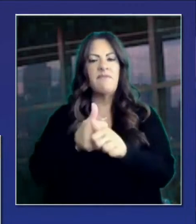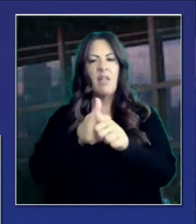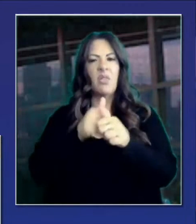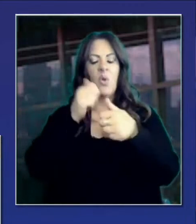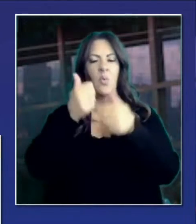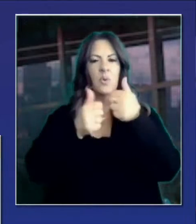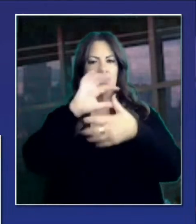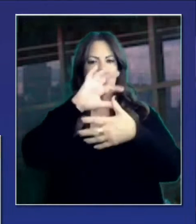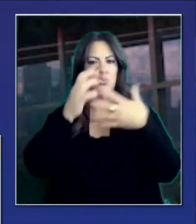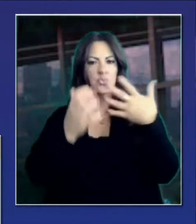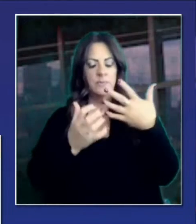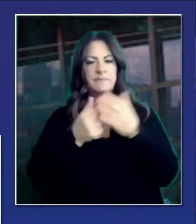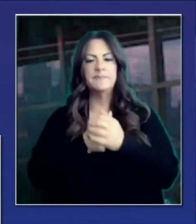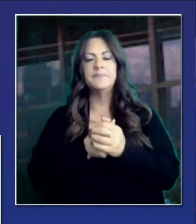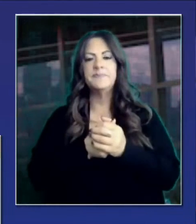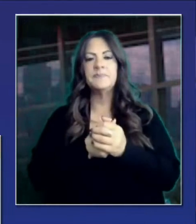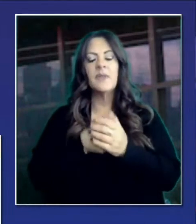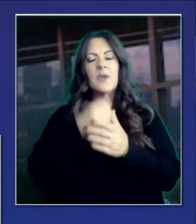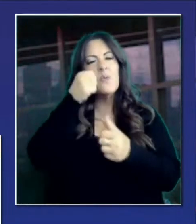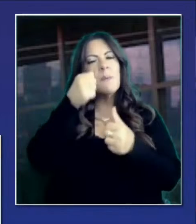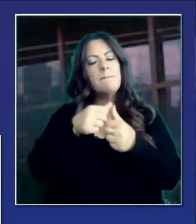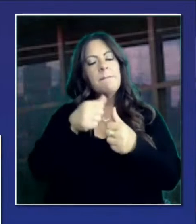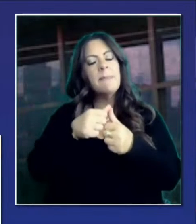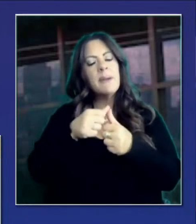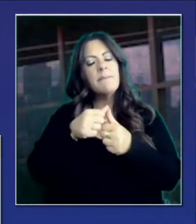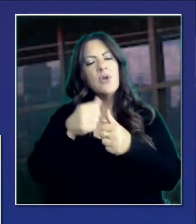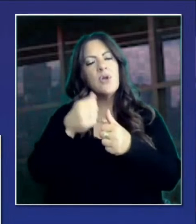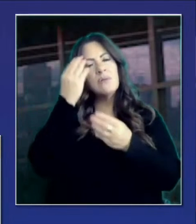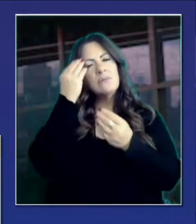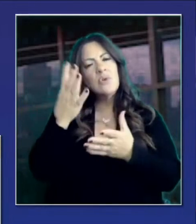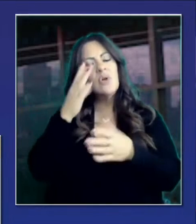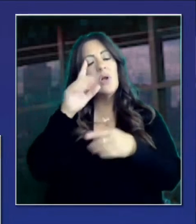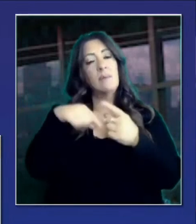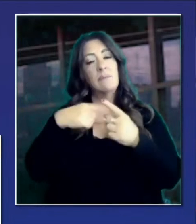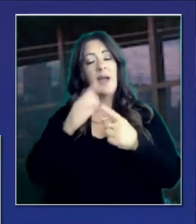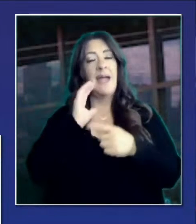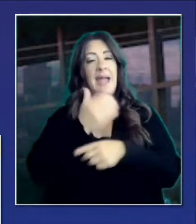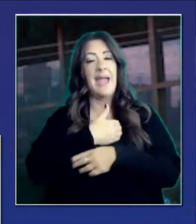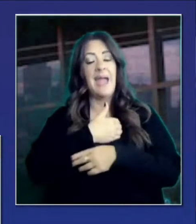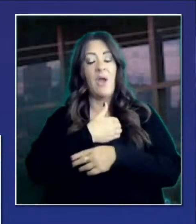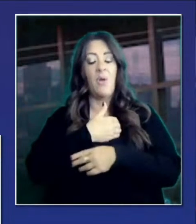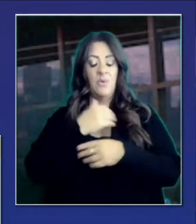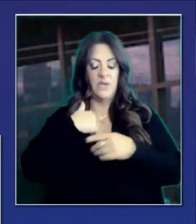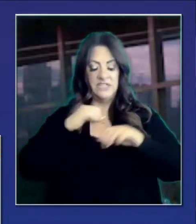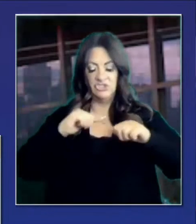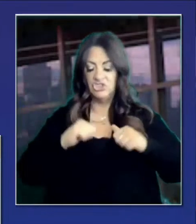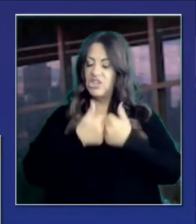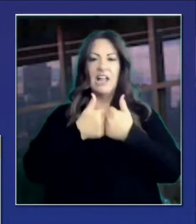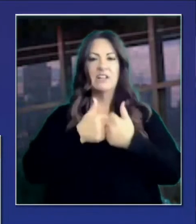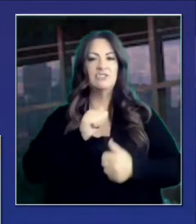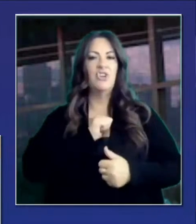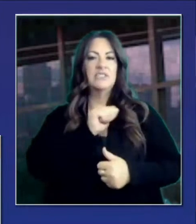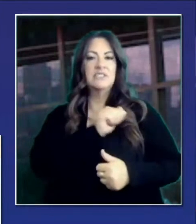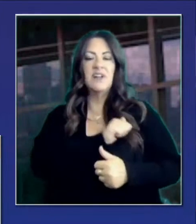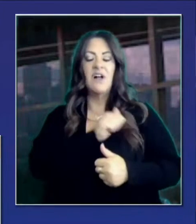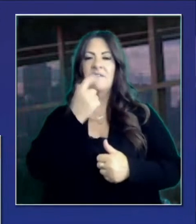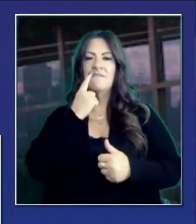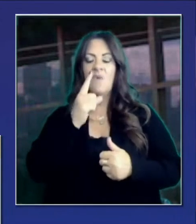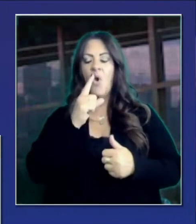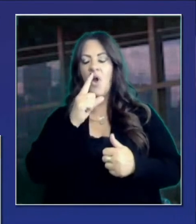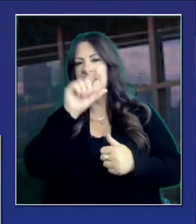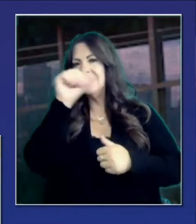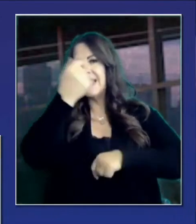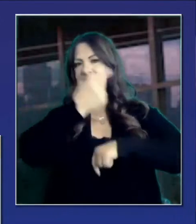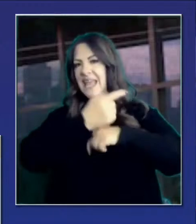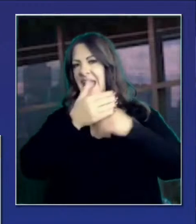moment. You may recall a few weeks back we talked about this 10-day challenge. The 10-day challenge was really an opportunity to set a goal